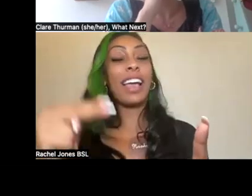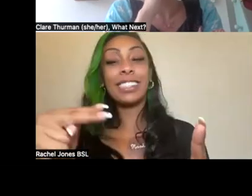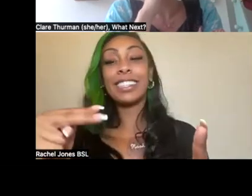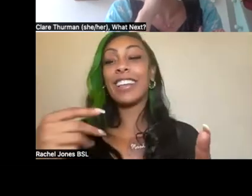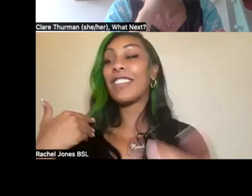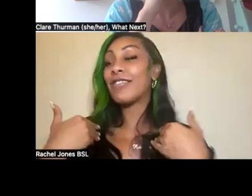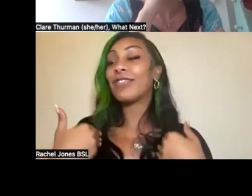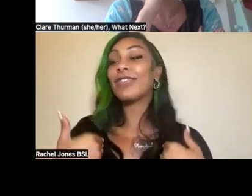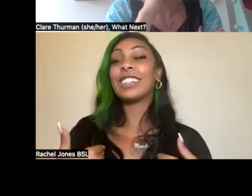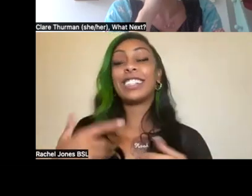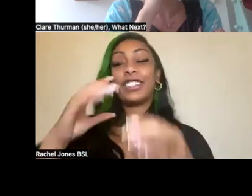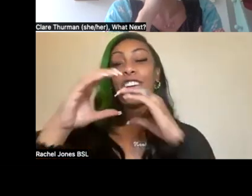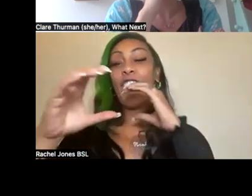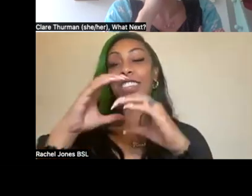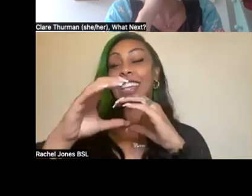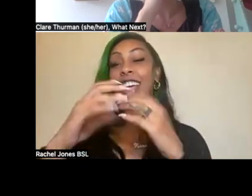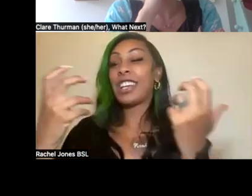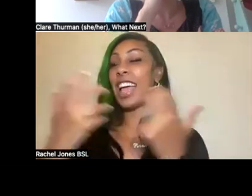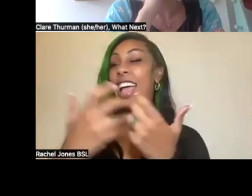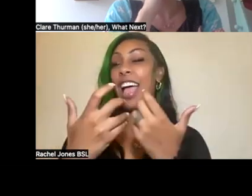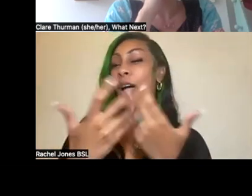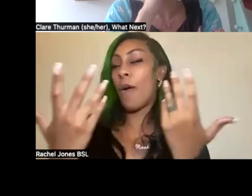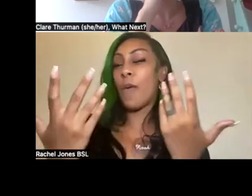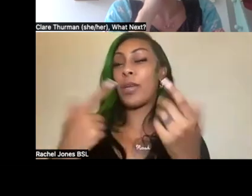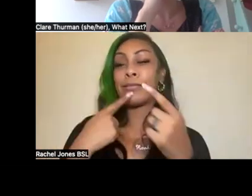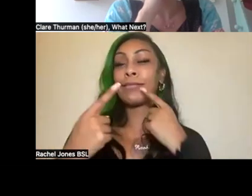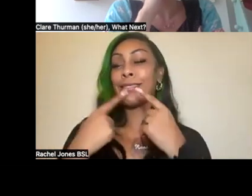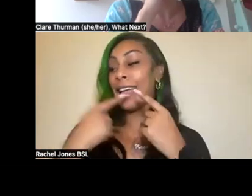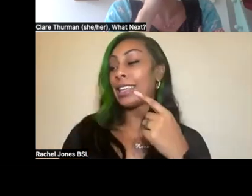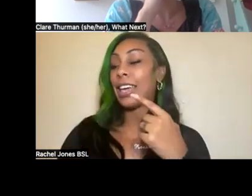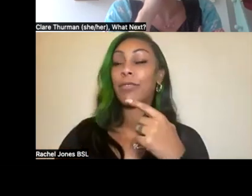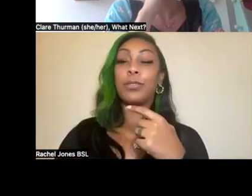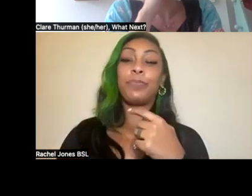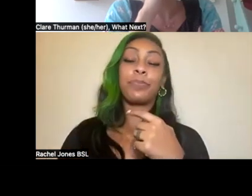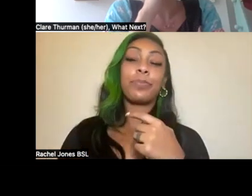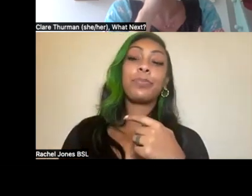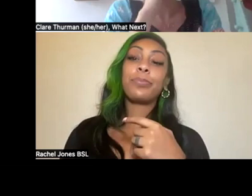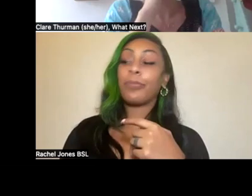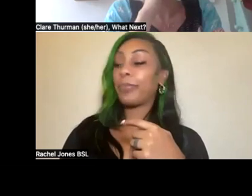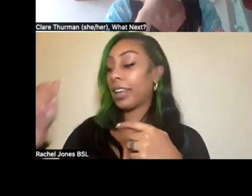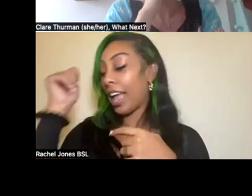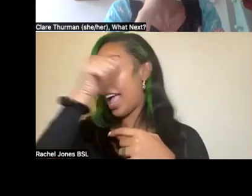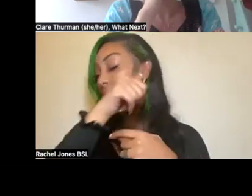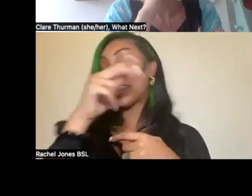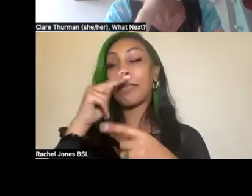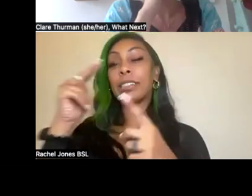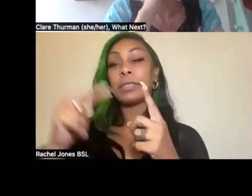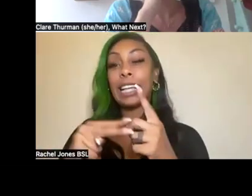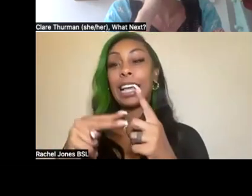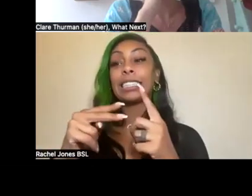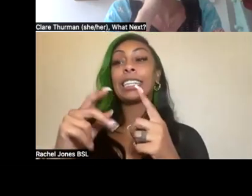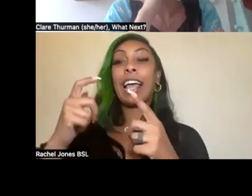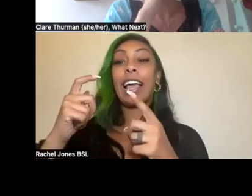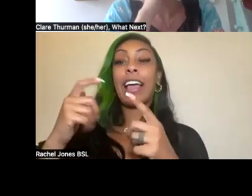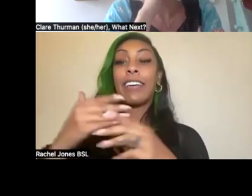conversation about how, you know, data from an academic's perspective, how it's building, you know, my career-based way,